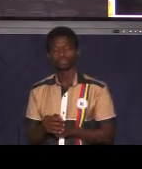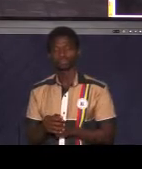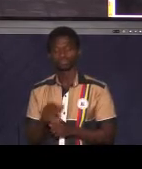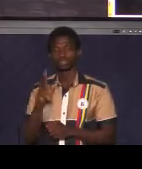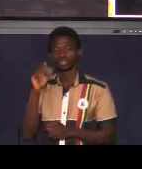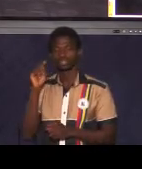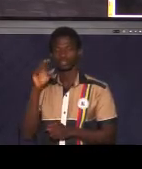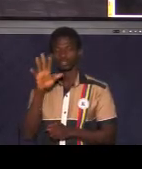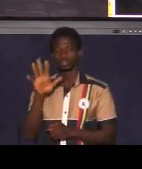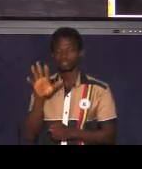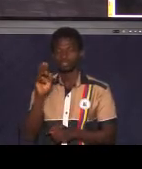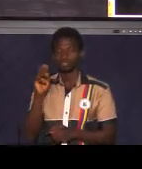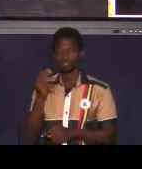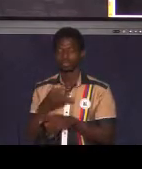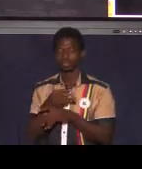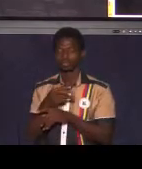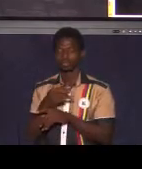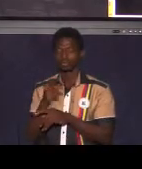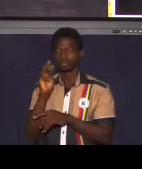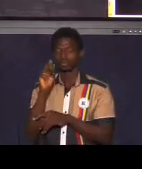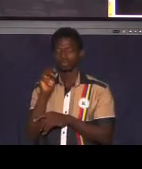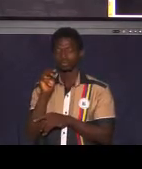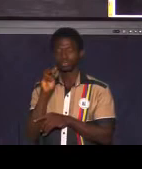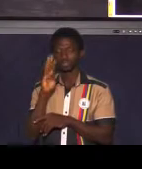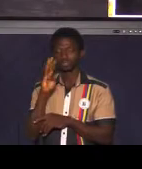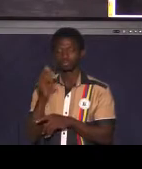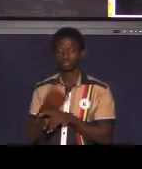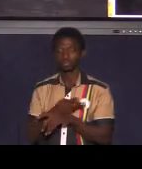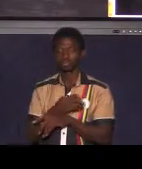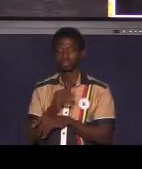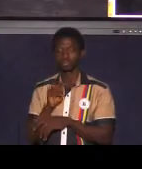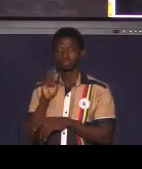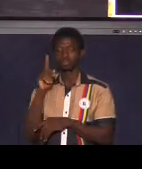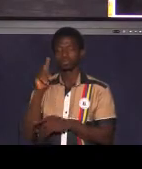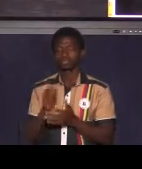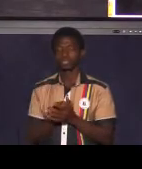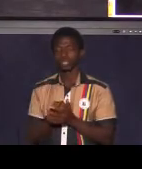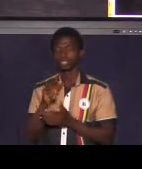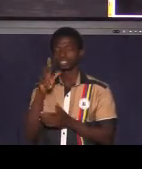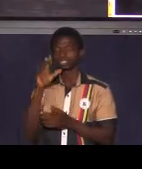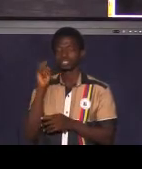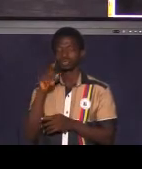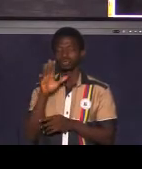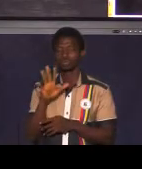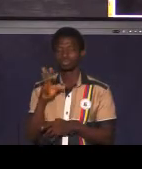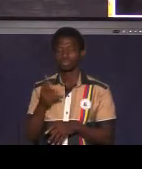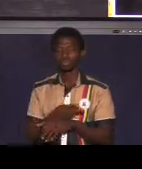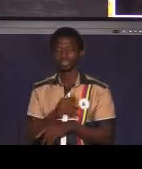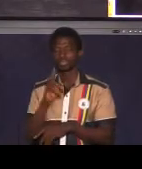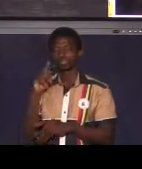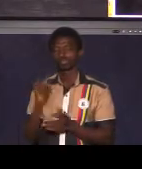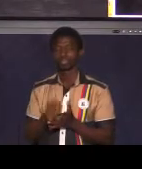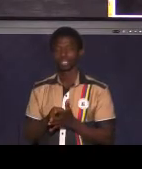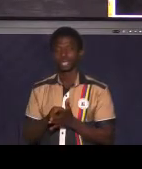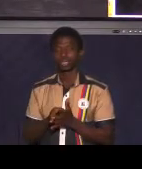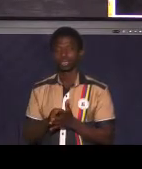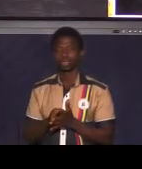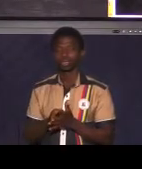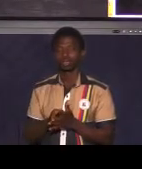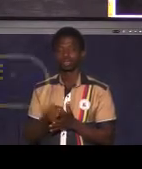So 3.5 meters times 1,000. But how do you do this? 3.5 times 1,000?